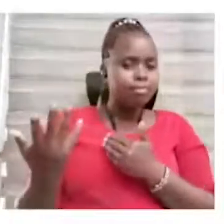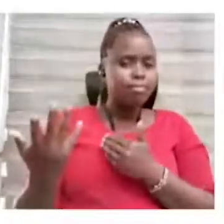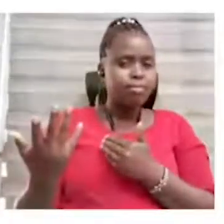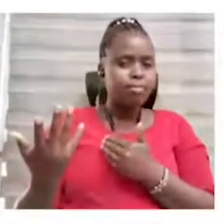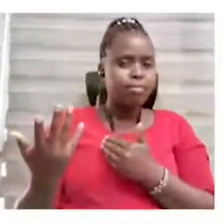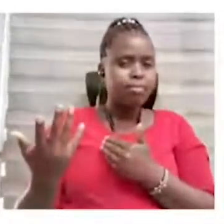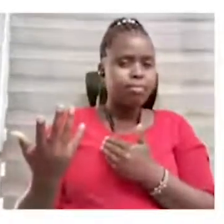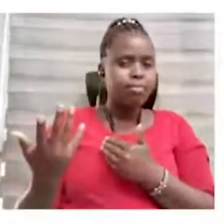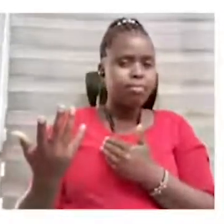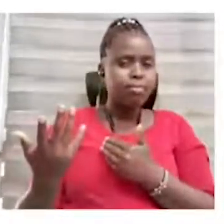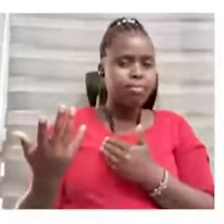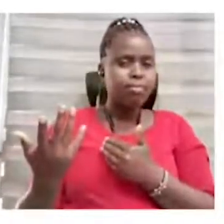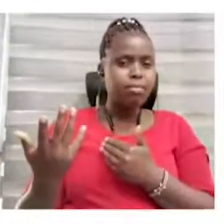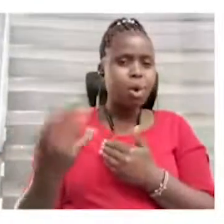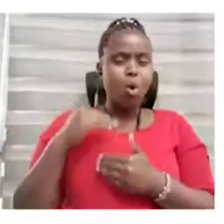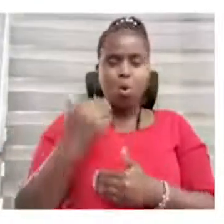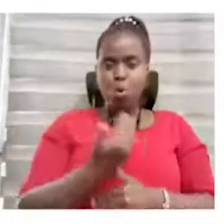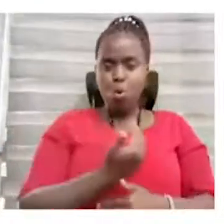getting out and coming to